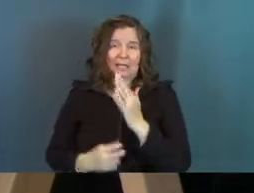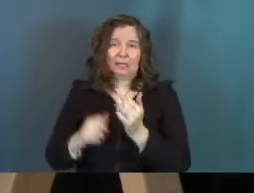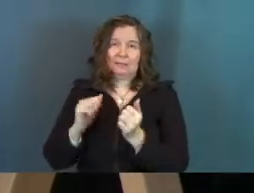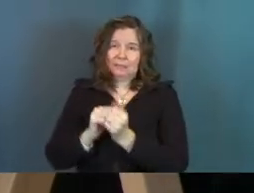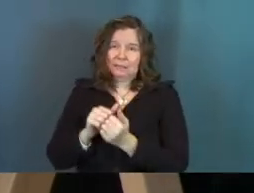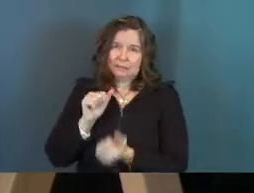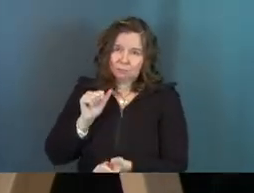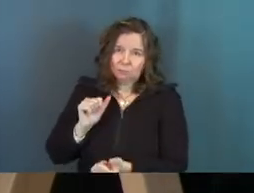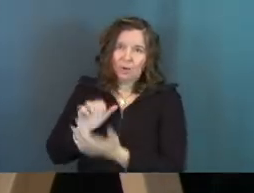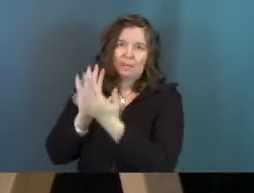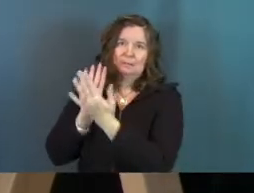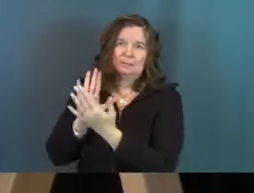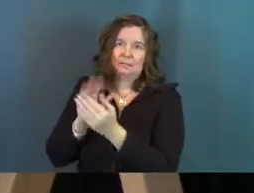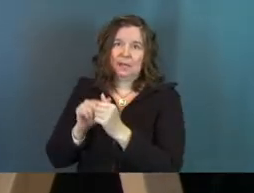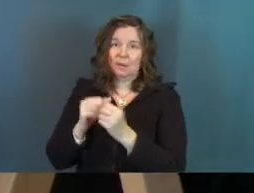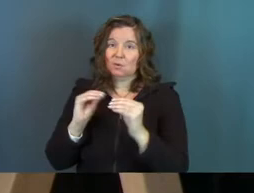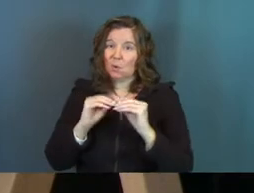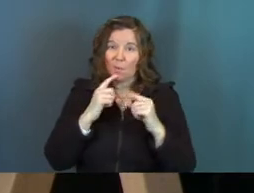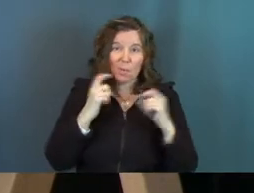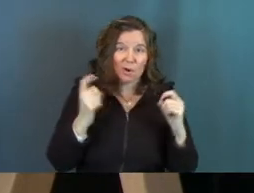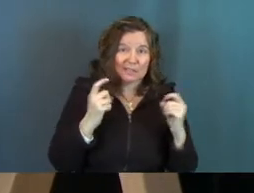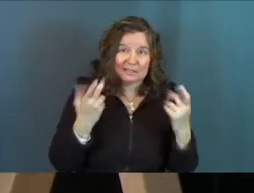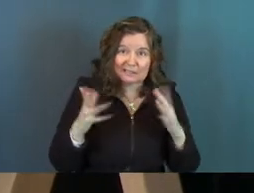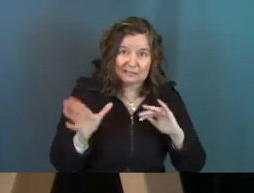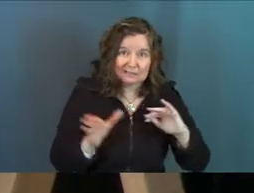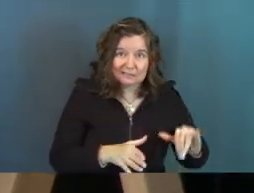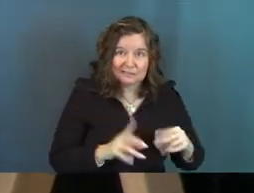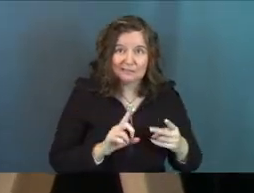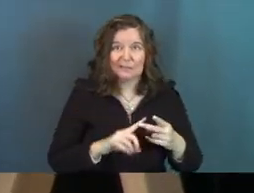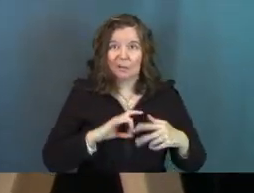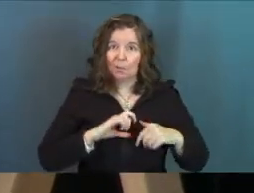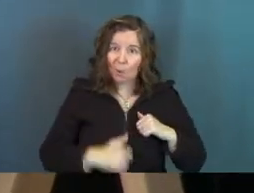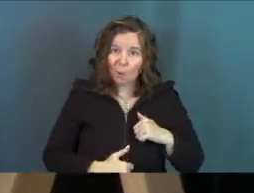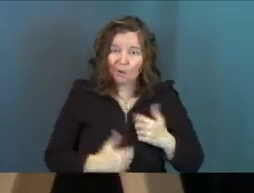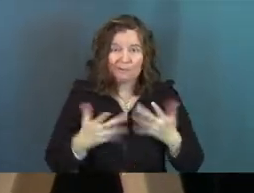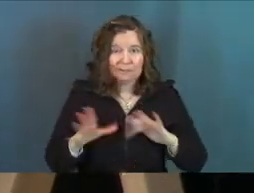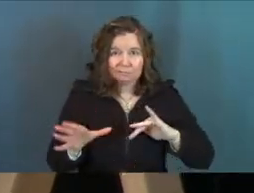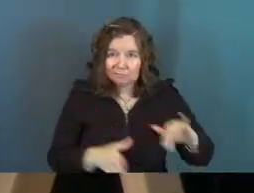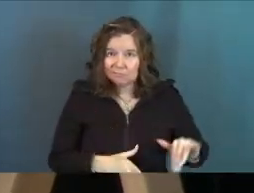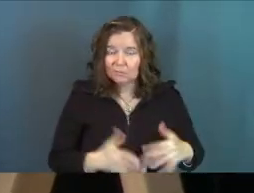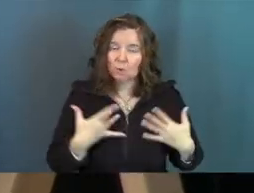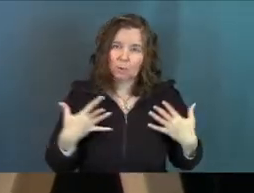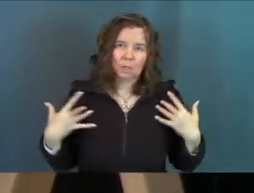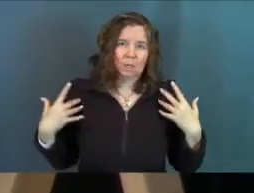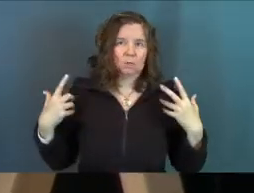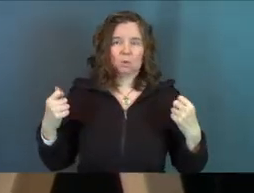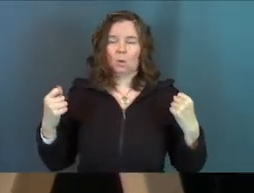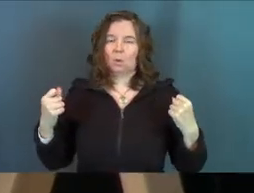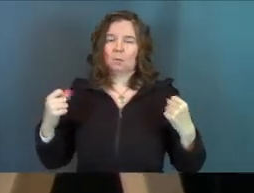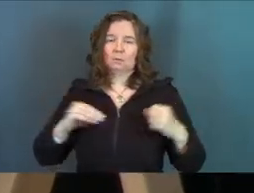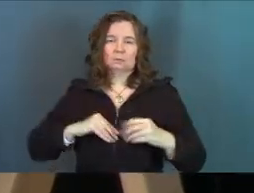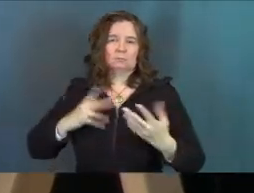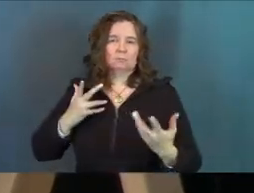in his presence. No more sin, no more brokenness, restored with Jesus,